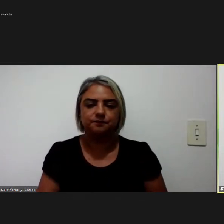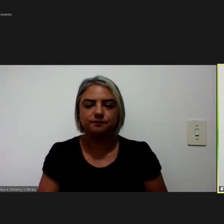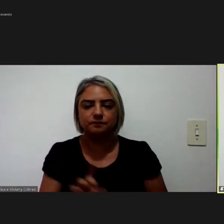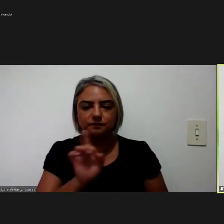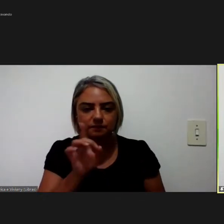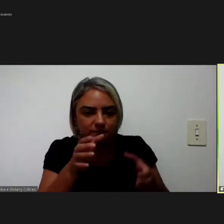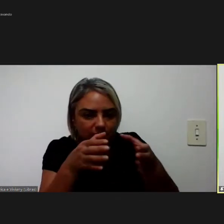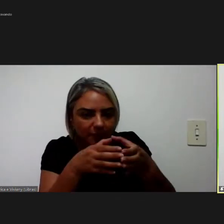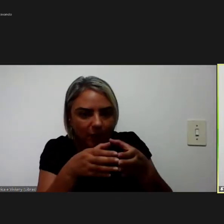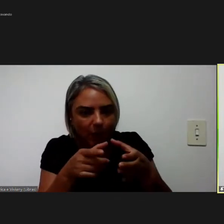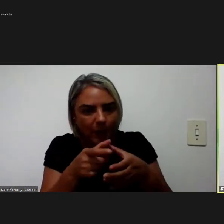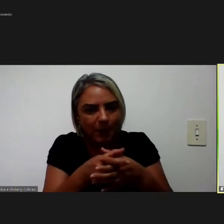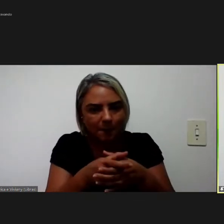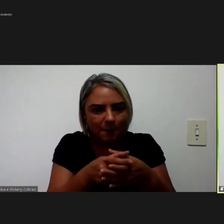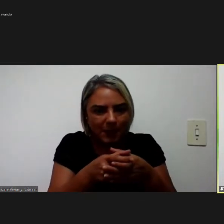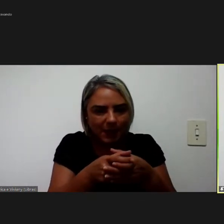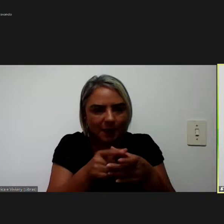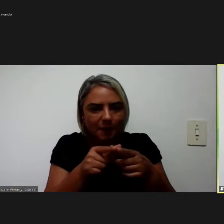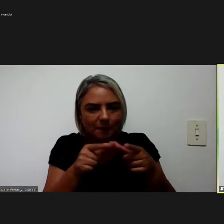that we're going to need.